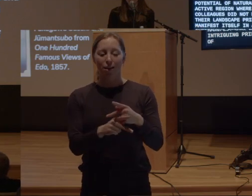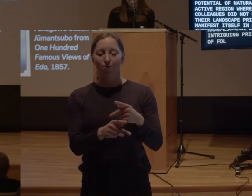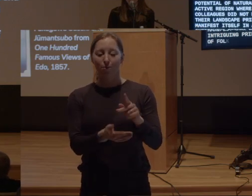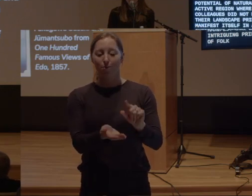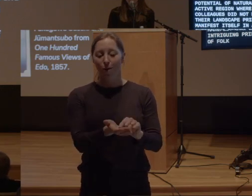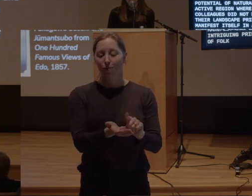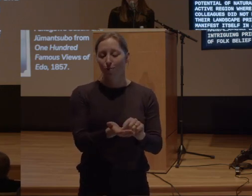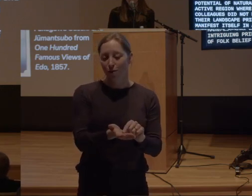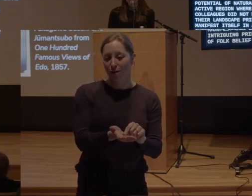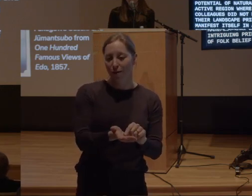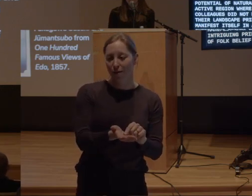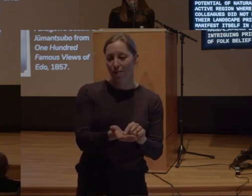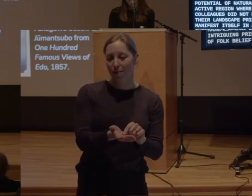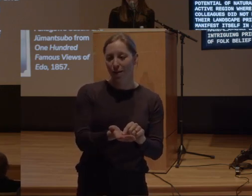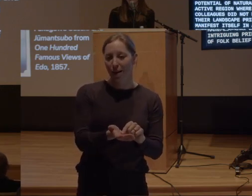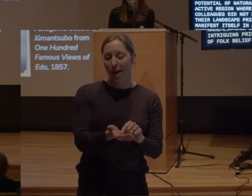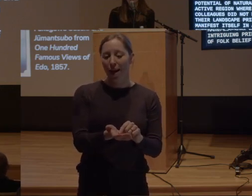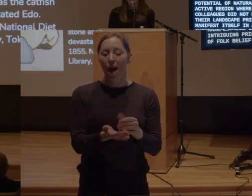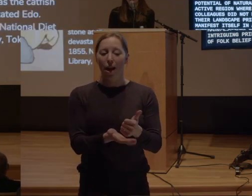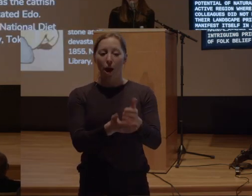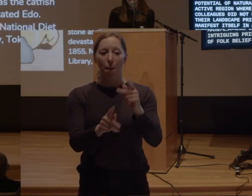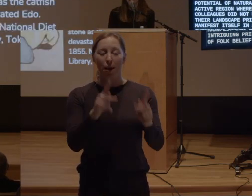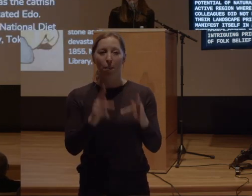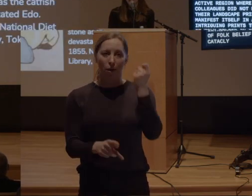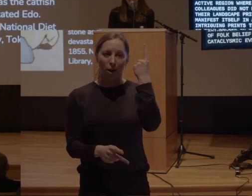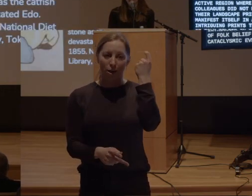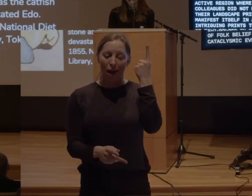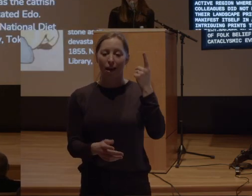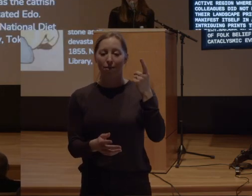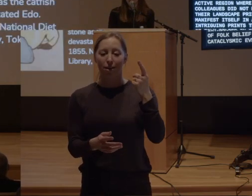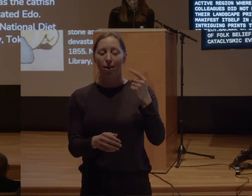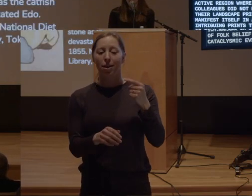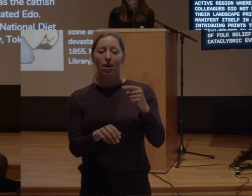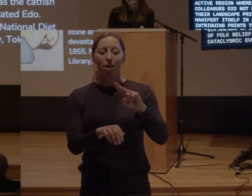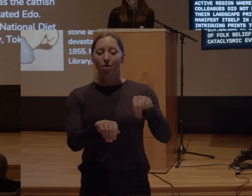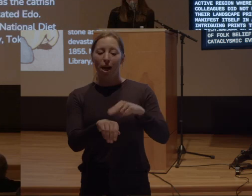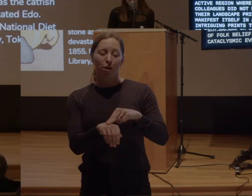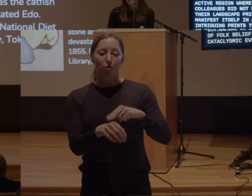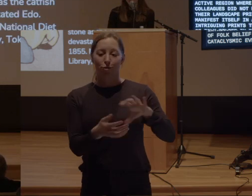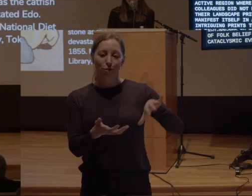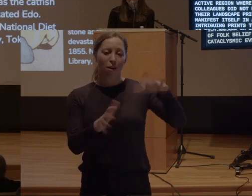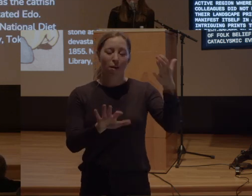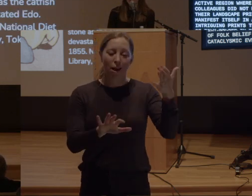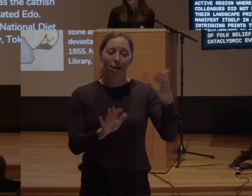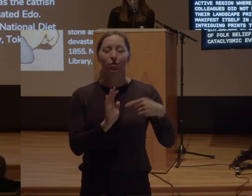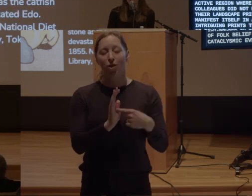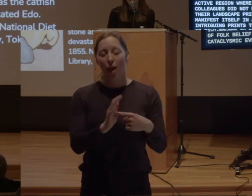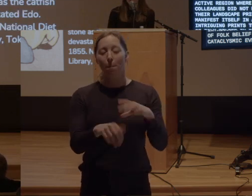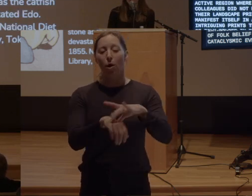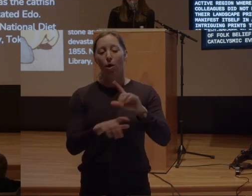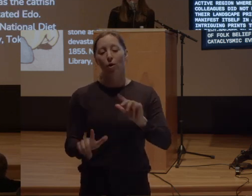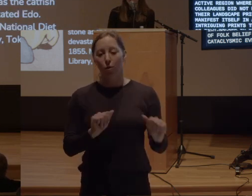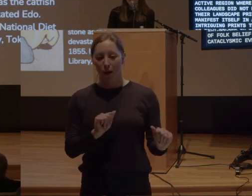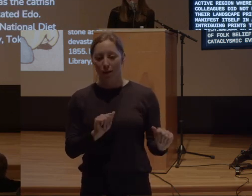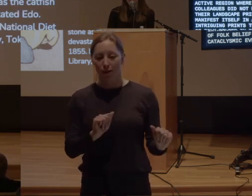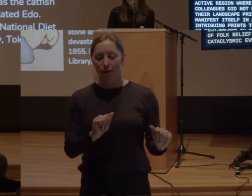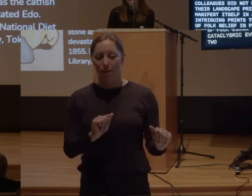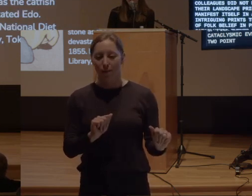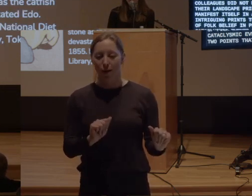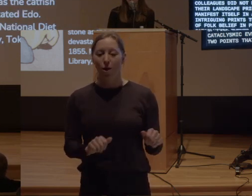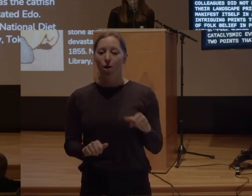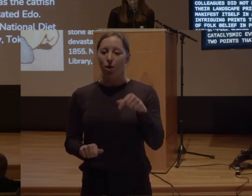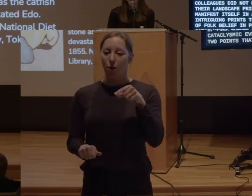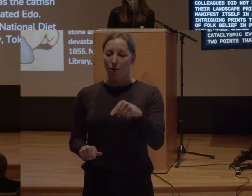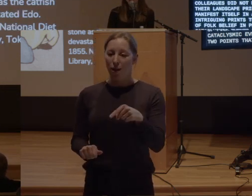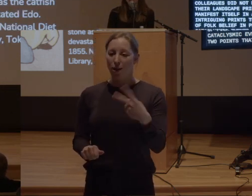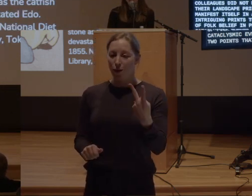belief in people's understanding of cataclysmic events like earthquakes. So these are two prints that were